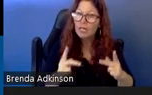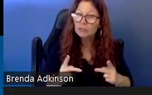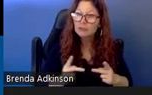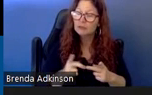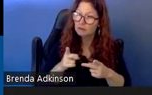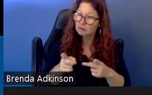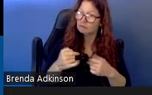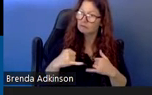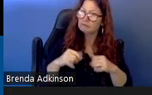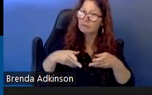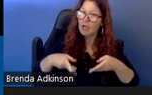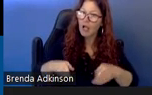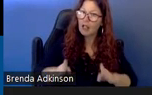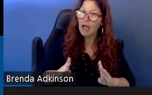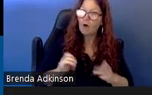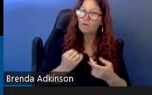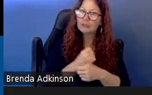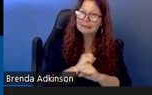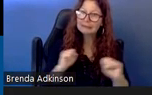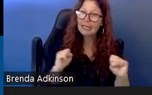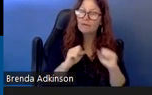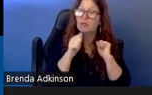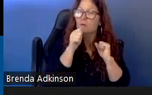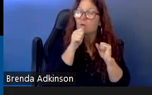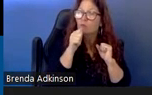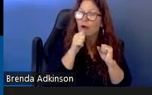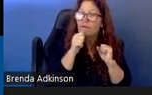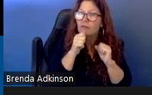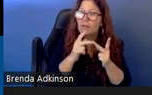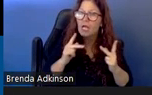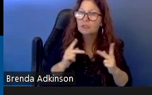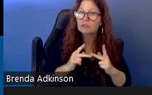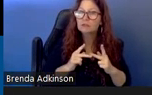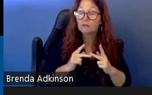for a safe, more private setting for